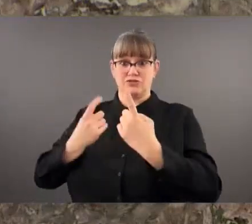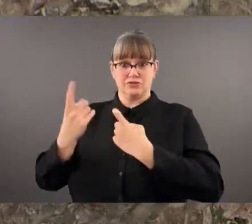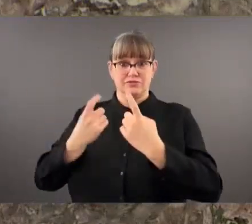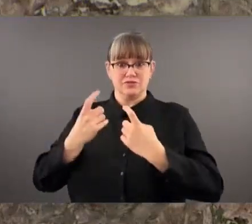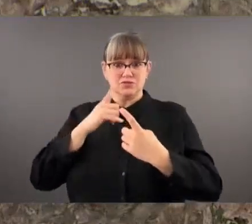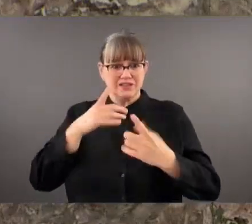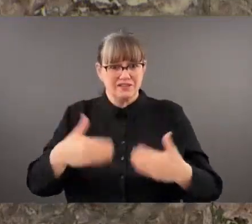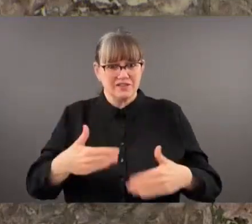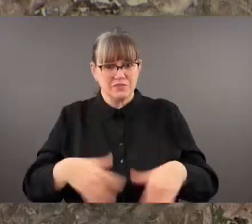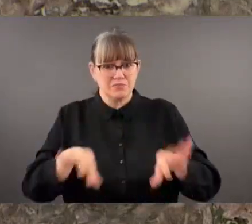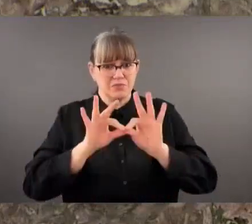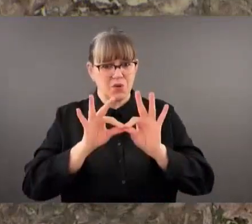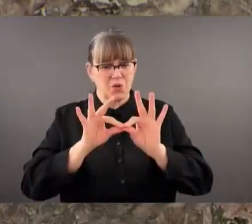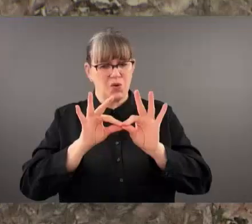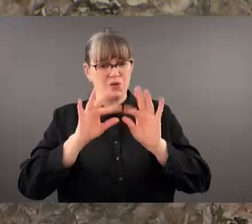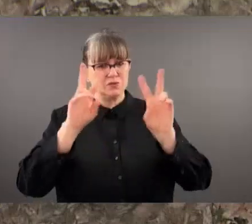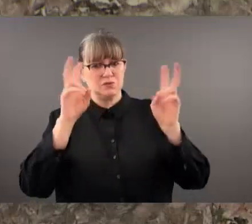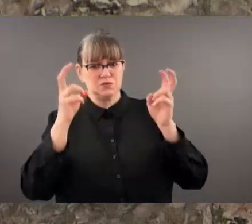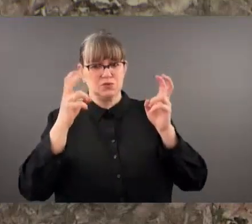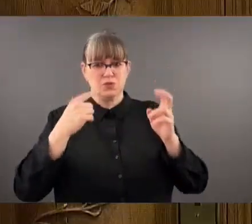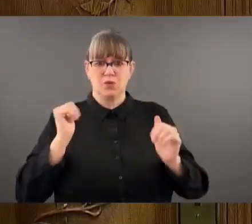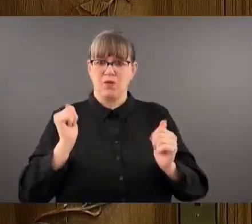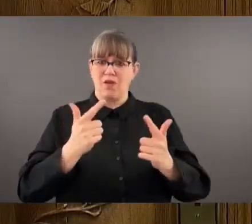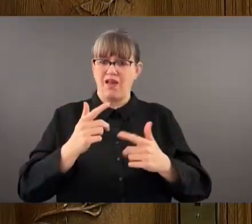Thank you, Mr. Speaker.